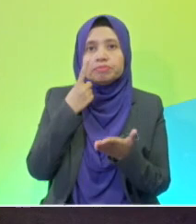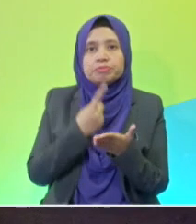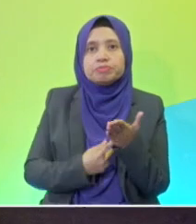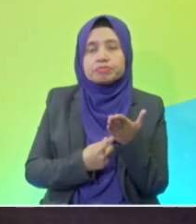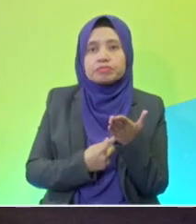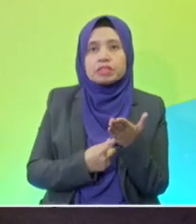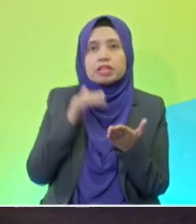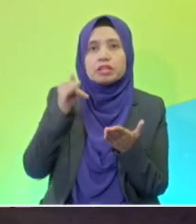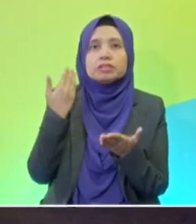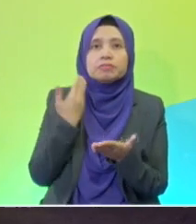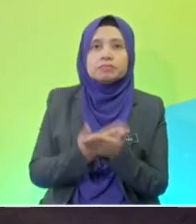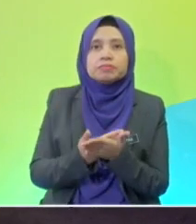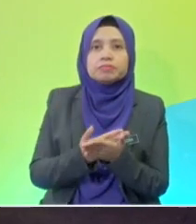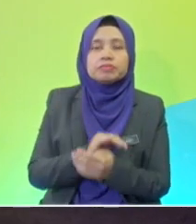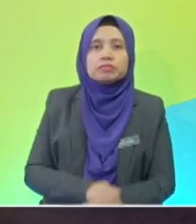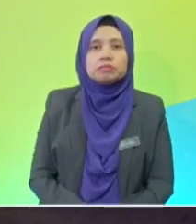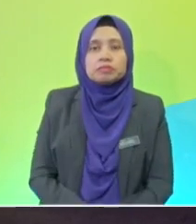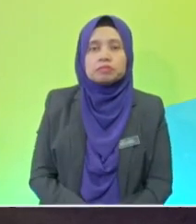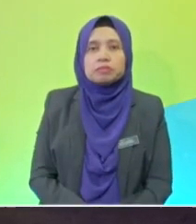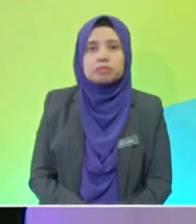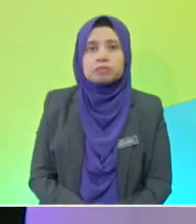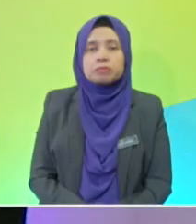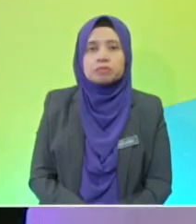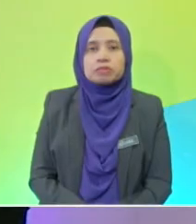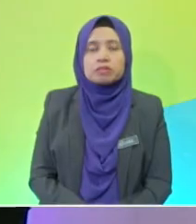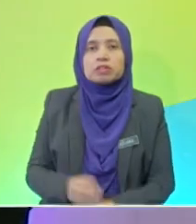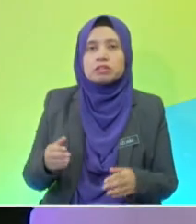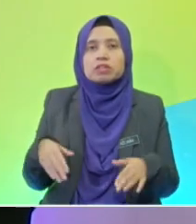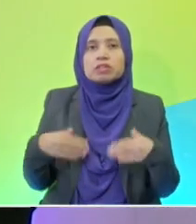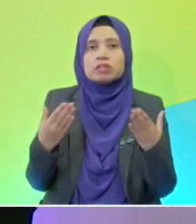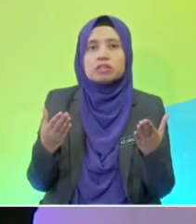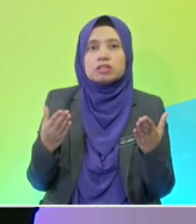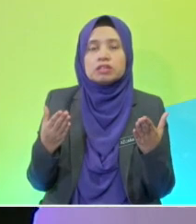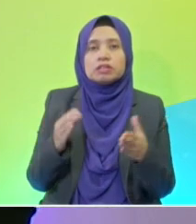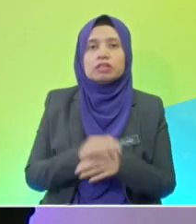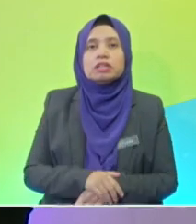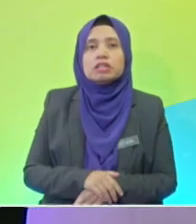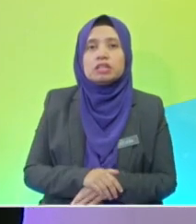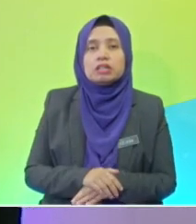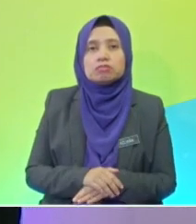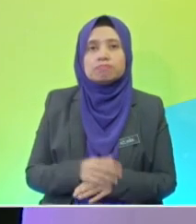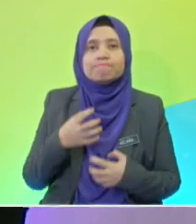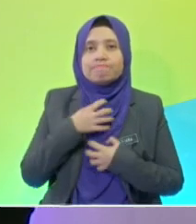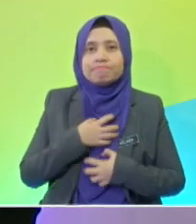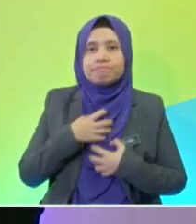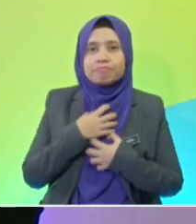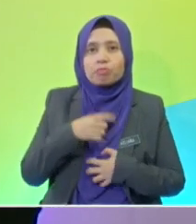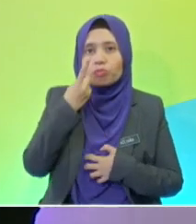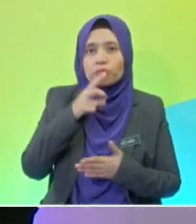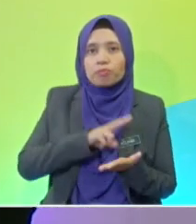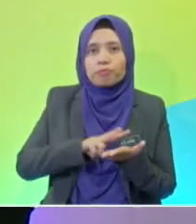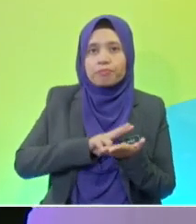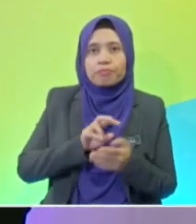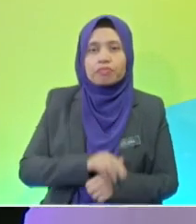inside? Okay. Here is how the letter looks like. Okay, Wow, I'm going it's to read the exciting. letter to all of you.